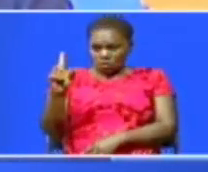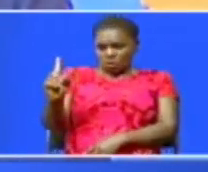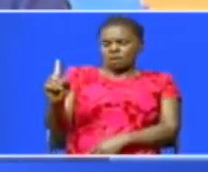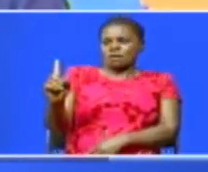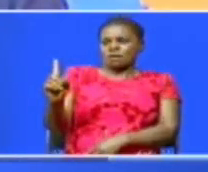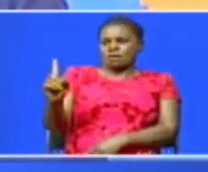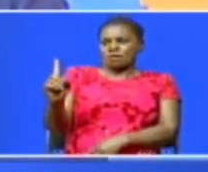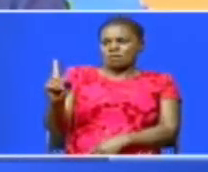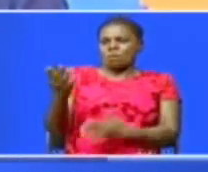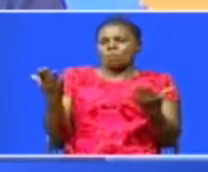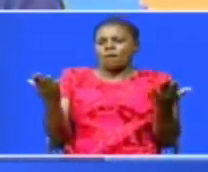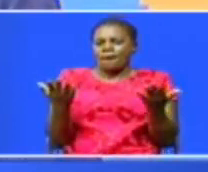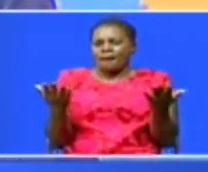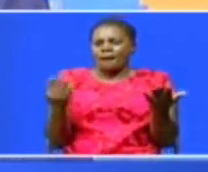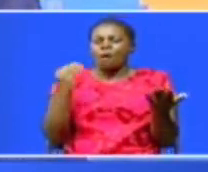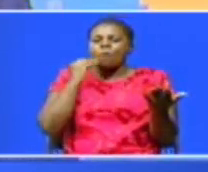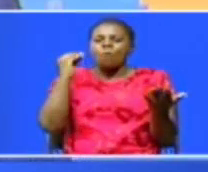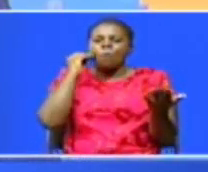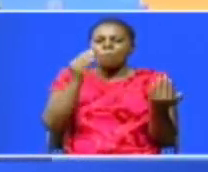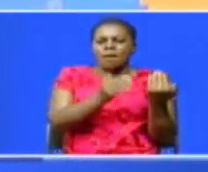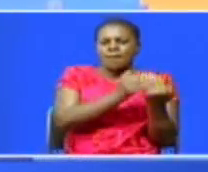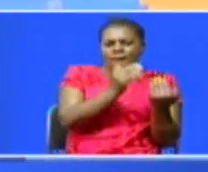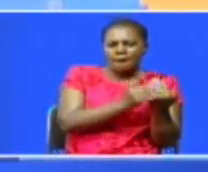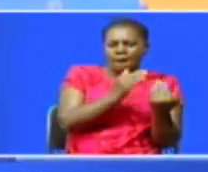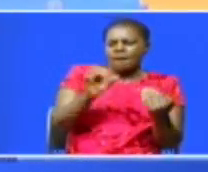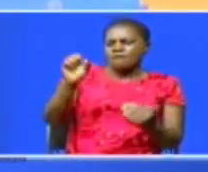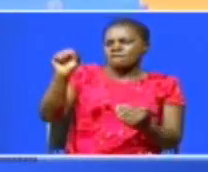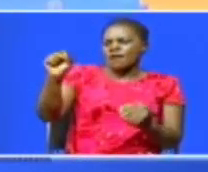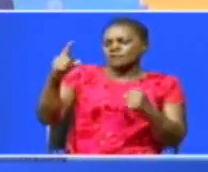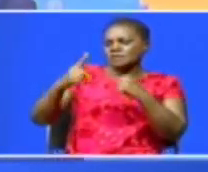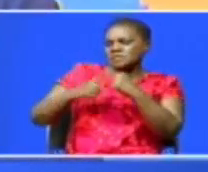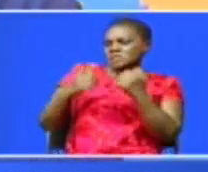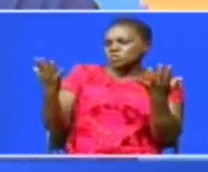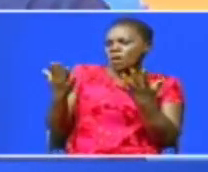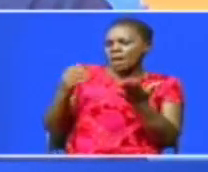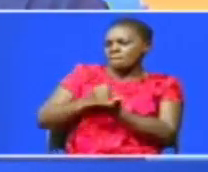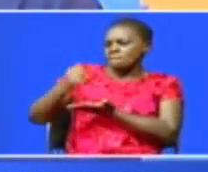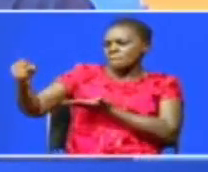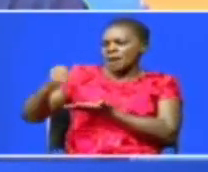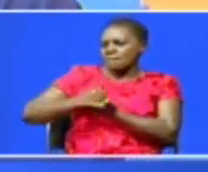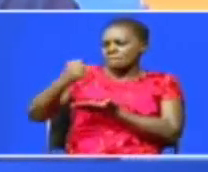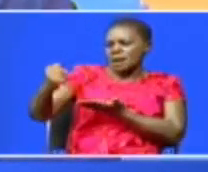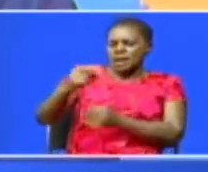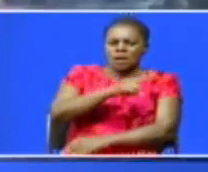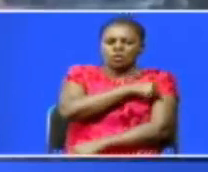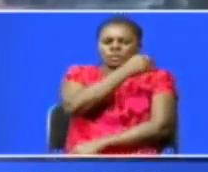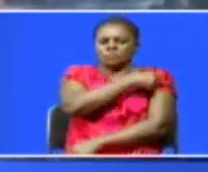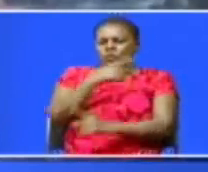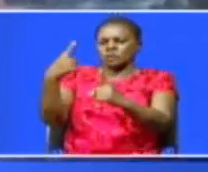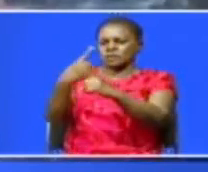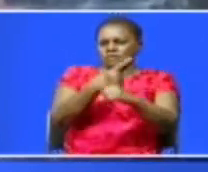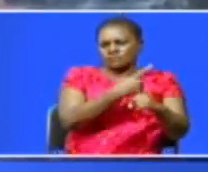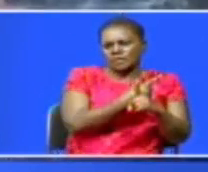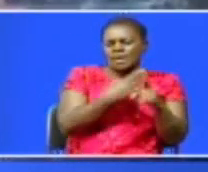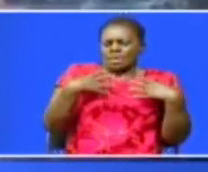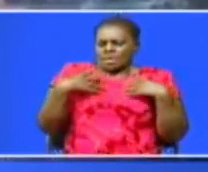401 have been under home-based care, while 56 have been discharged from the various hospitals. So the